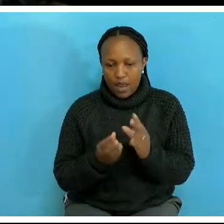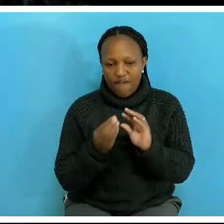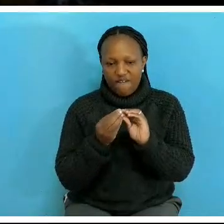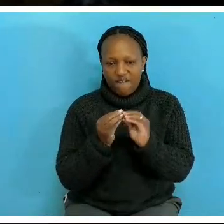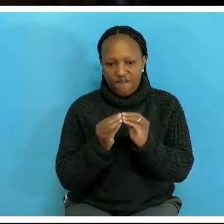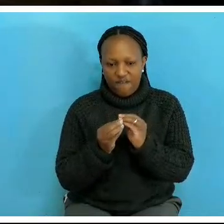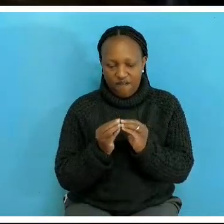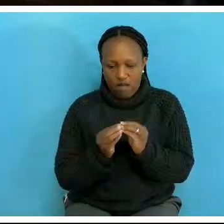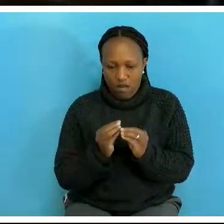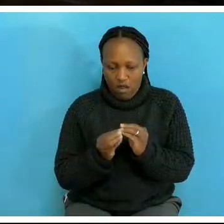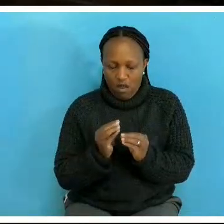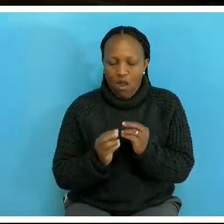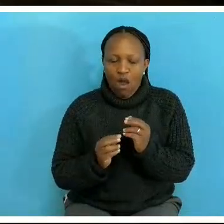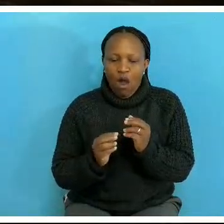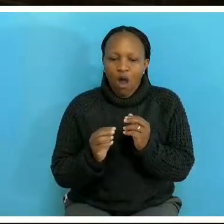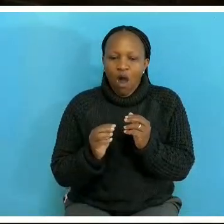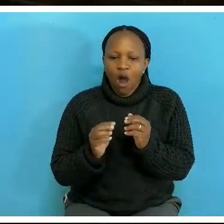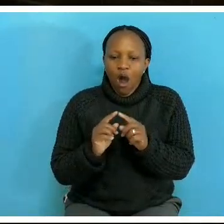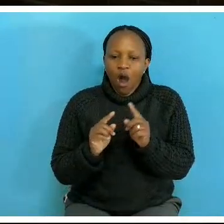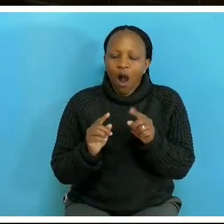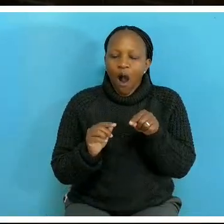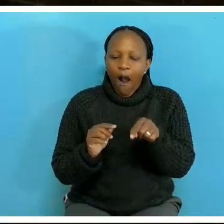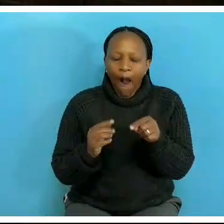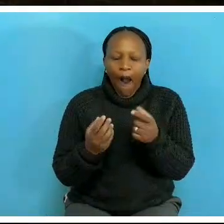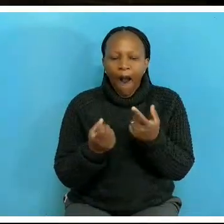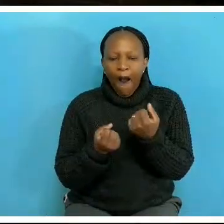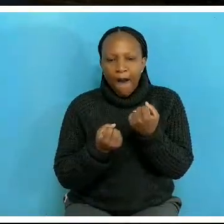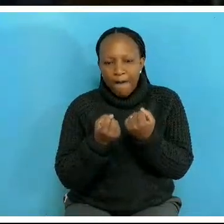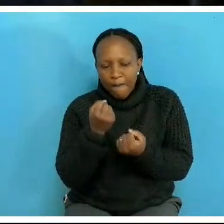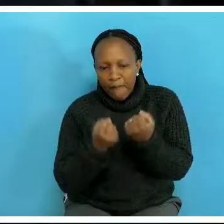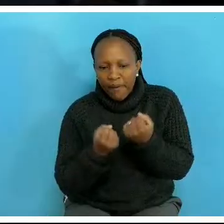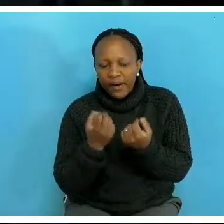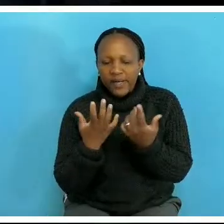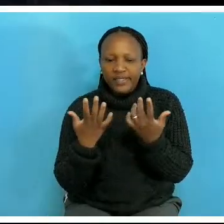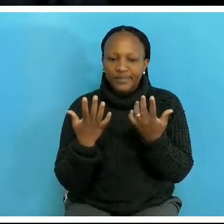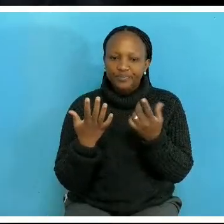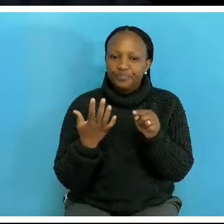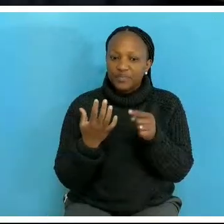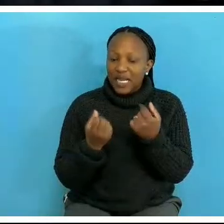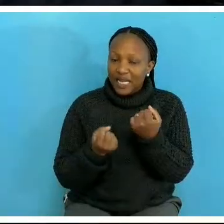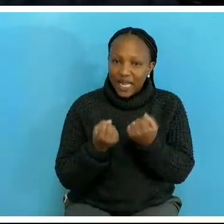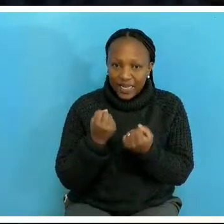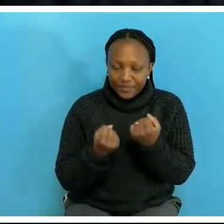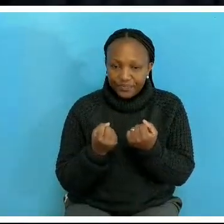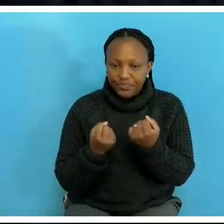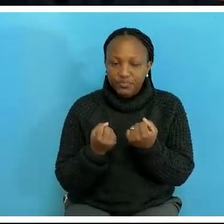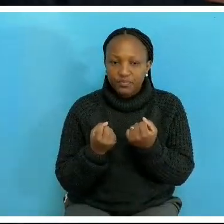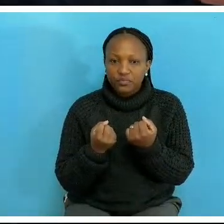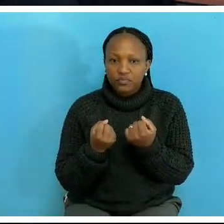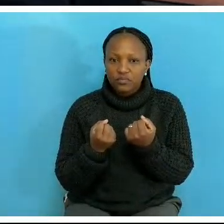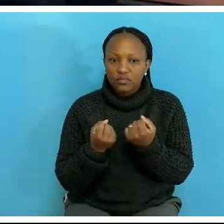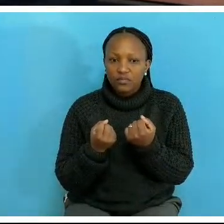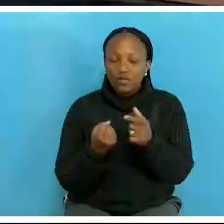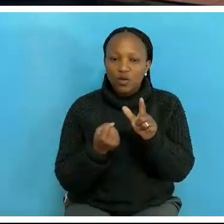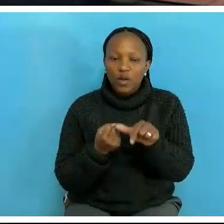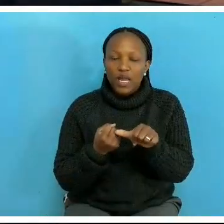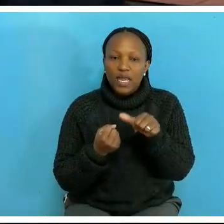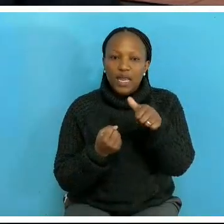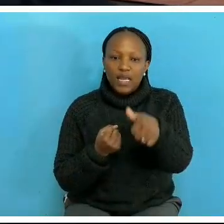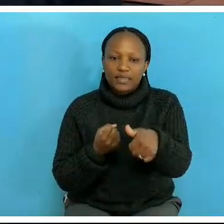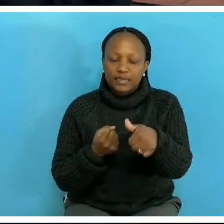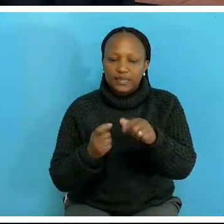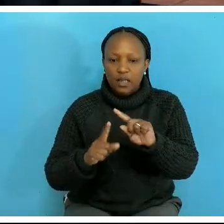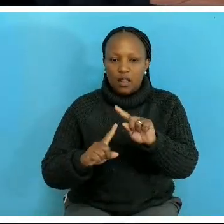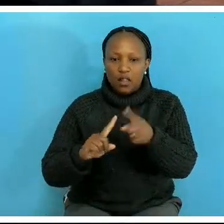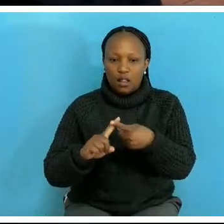It won't be, people, it won't be a car that can, if you enter into the next collision,